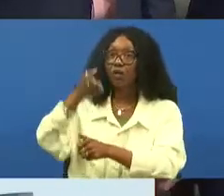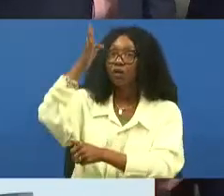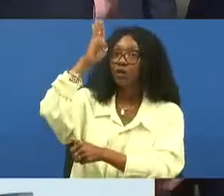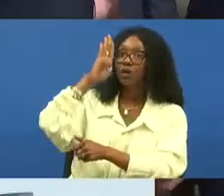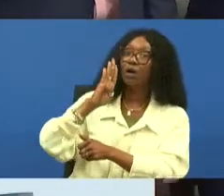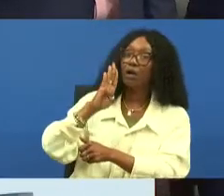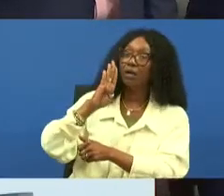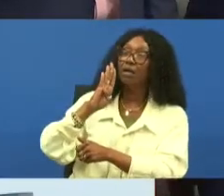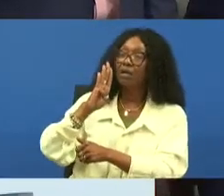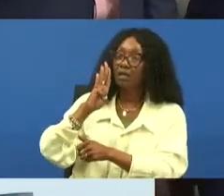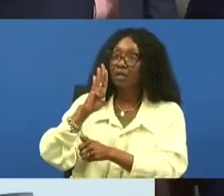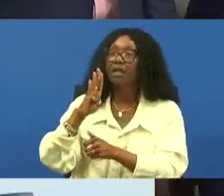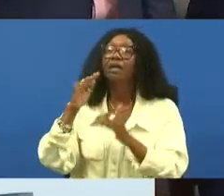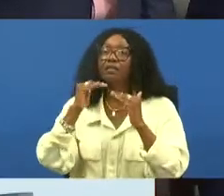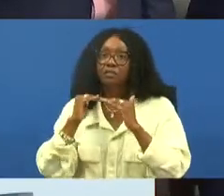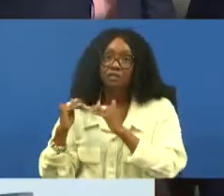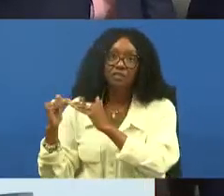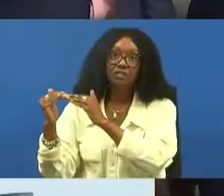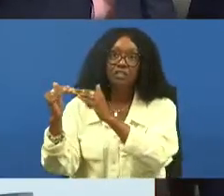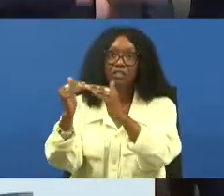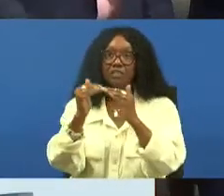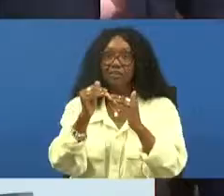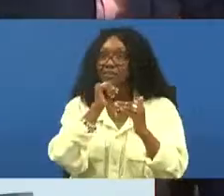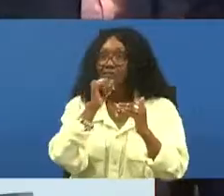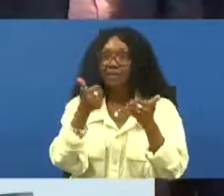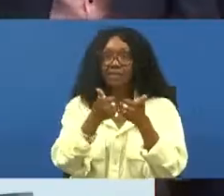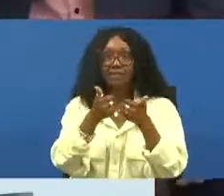indivisible, with liberty and justice for all.